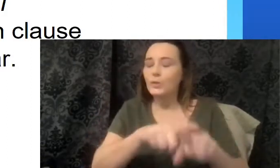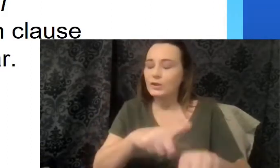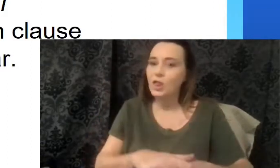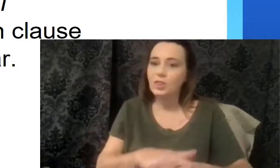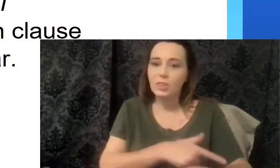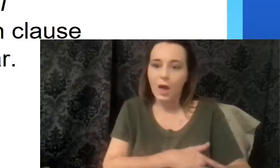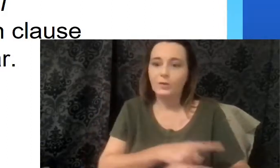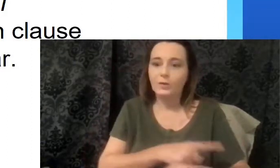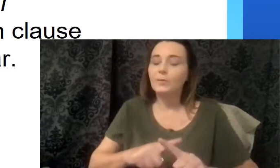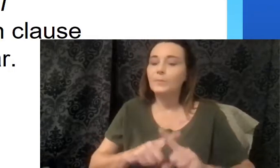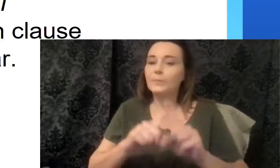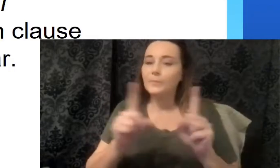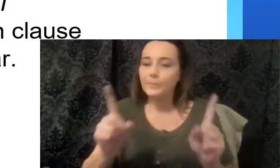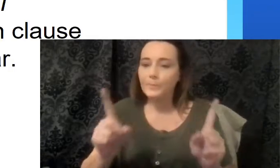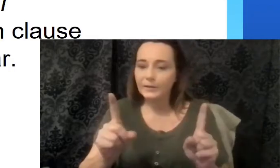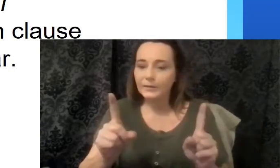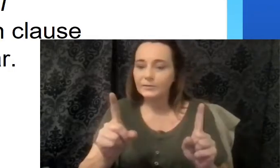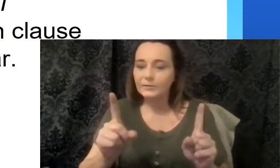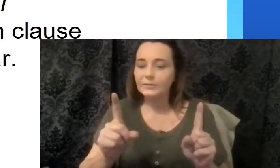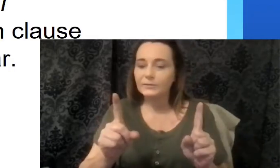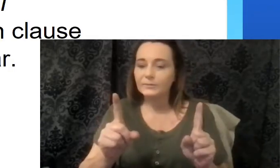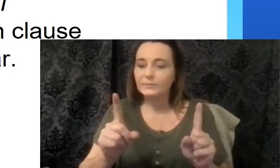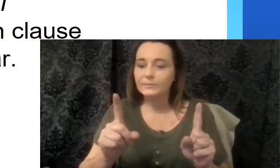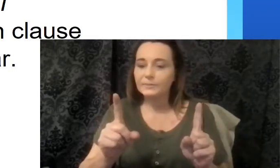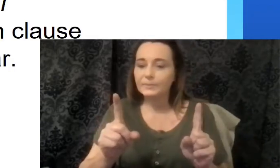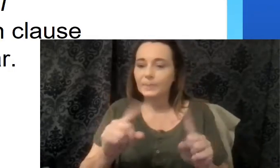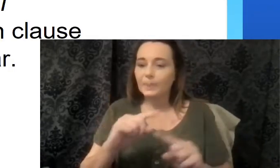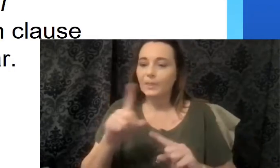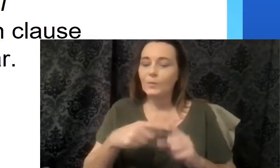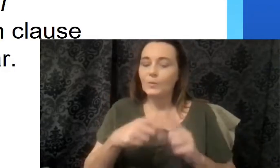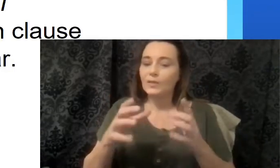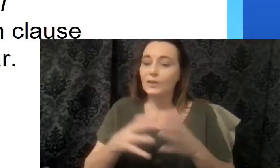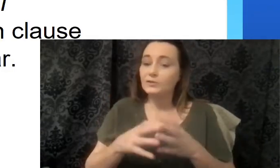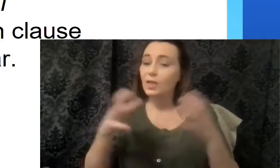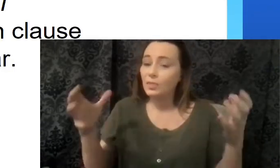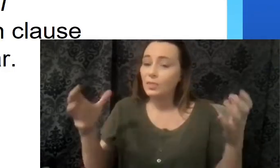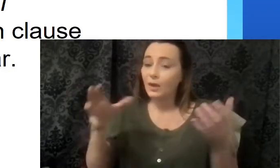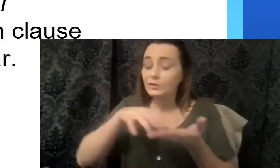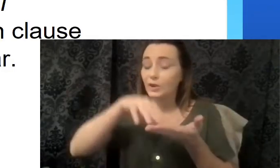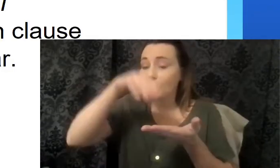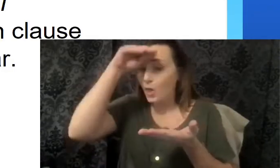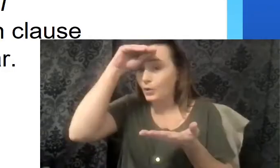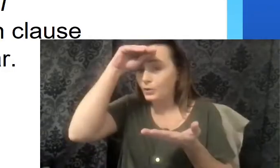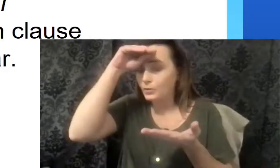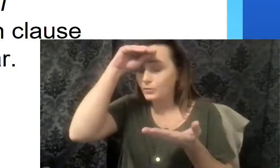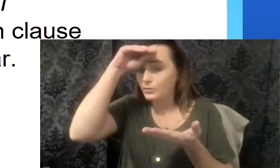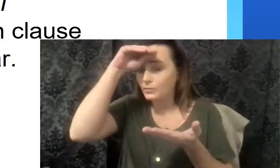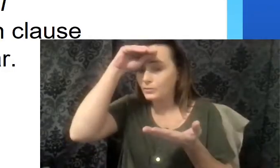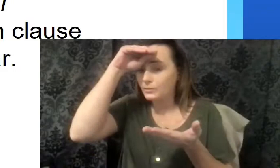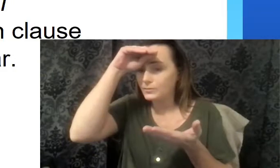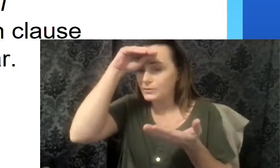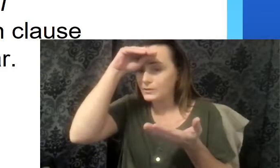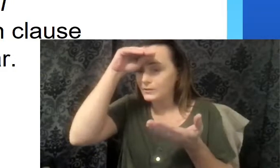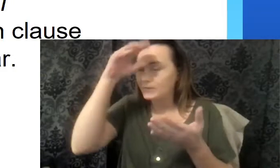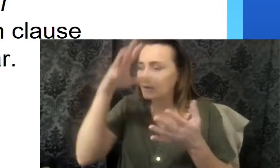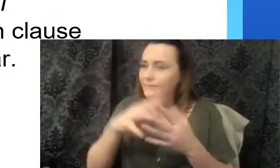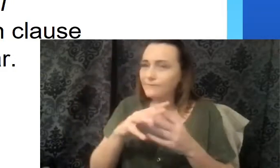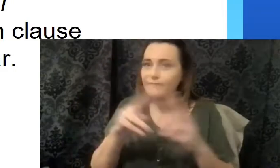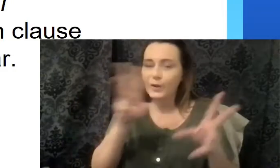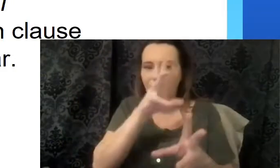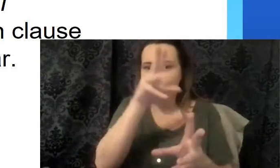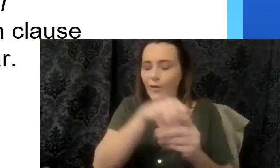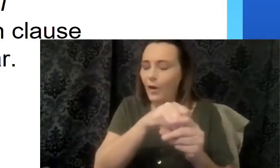is that when there is a huge amount of stuff to learn. It's extremely involved, you know,